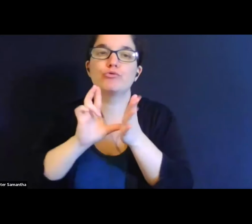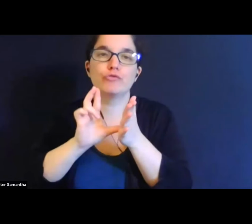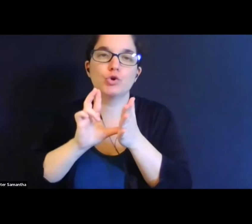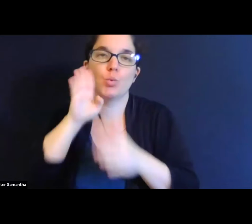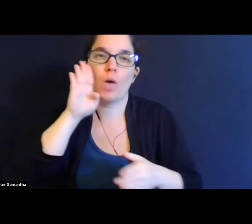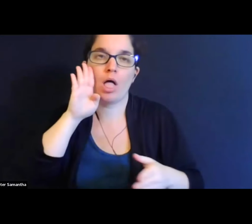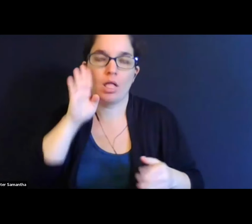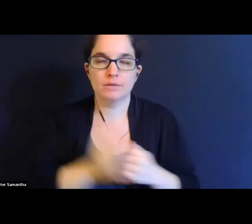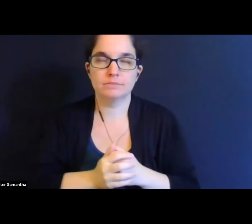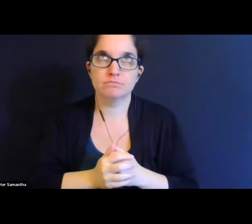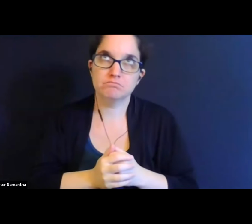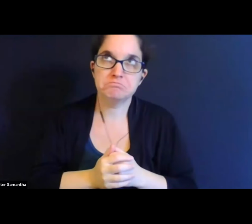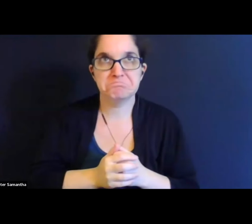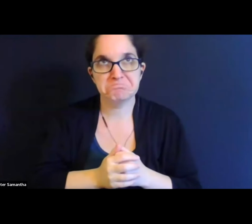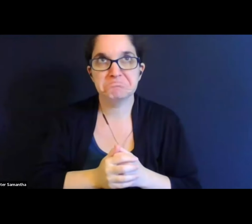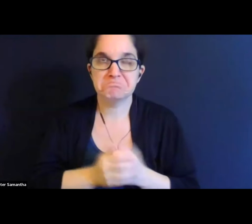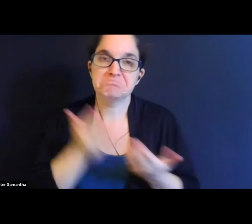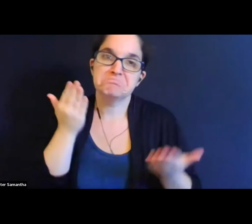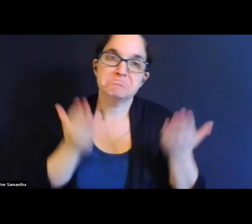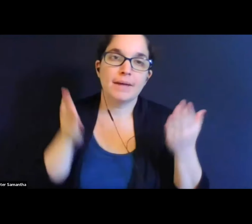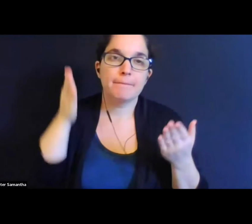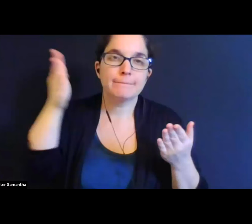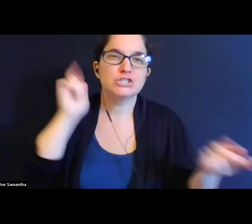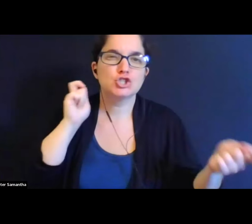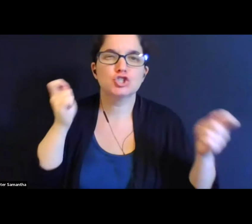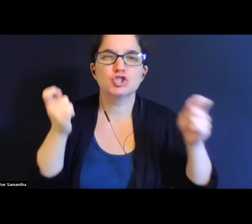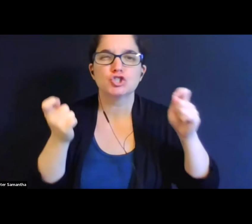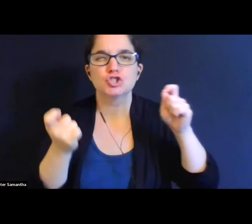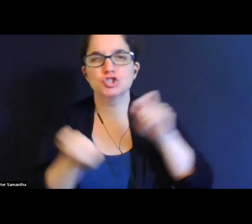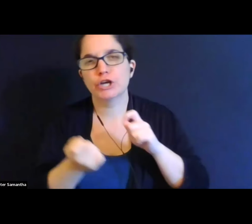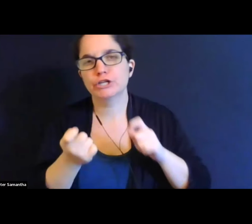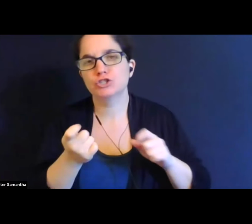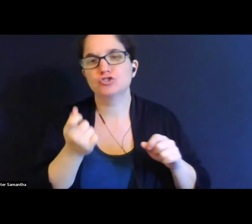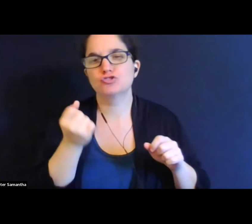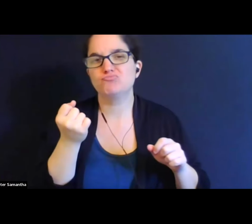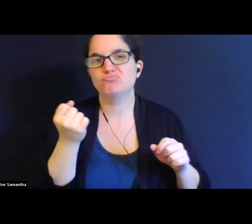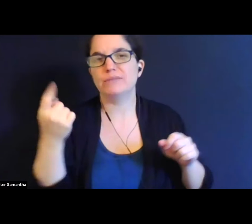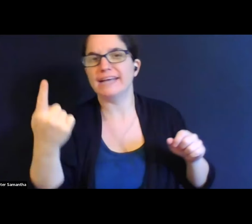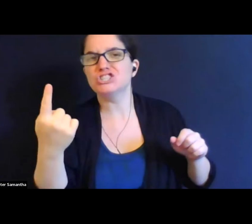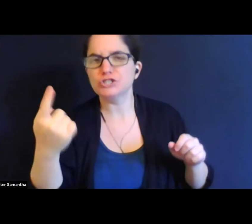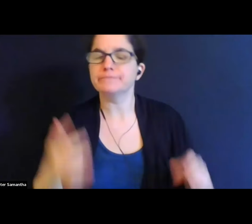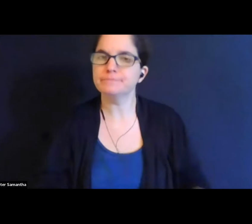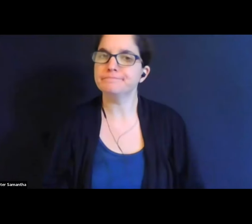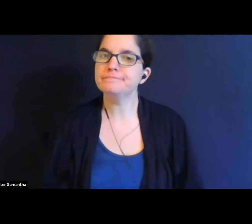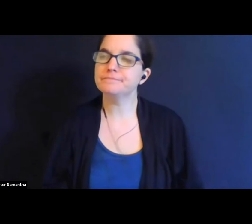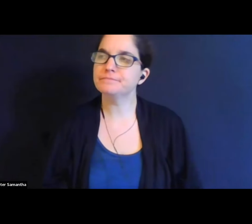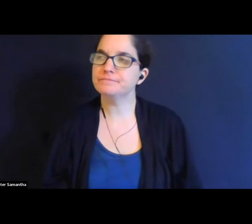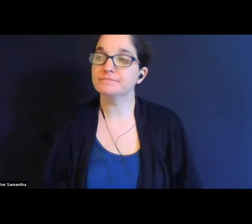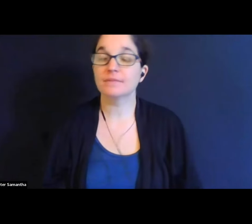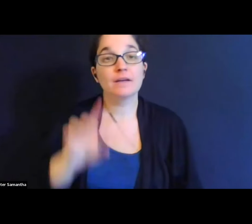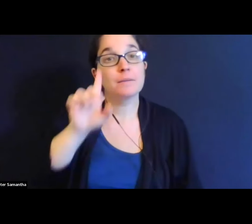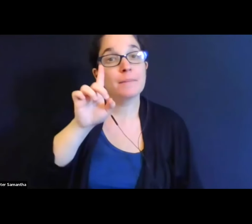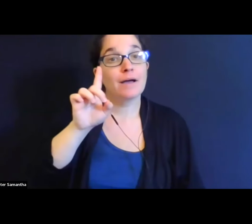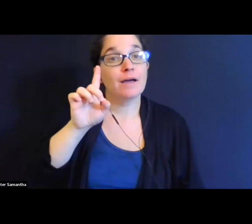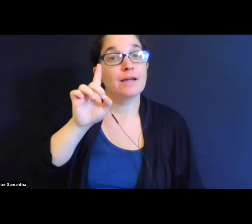and it will probably be changing coming up the next year. But as Dr. Halpern